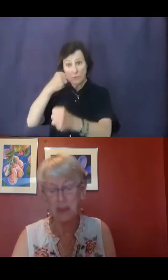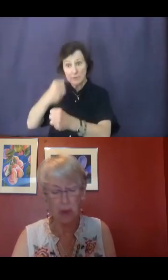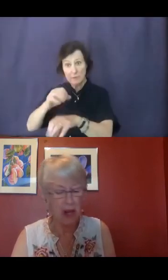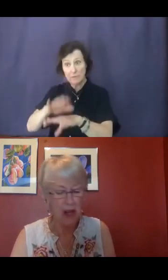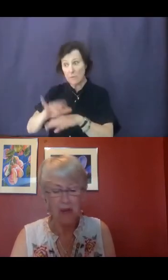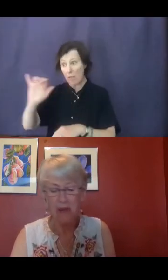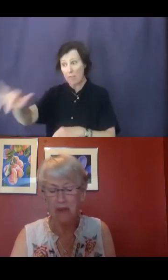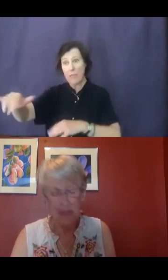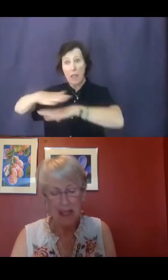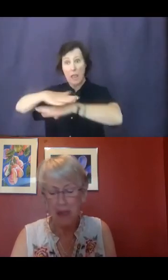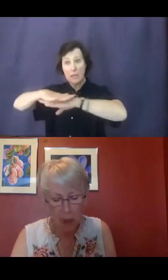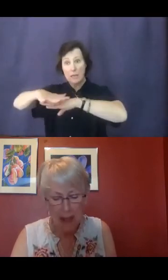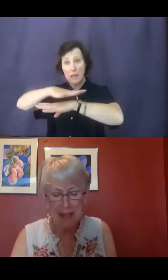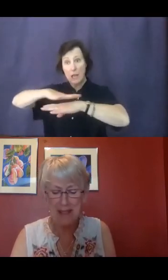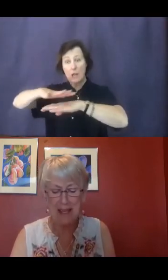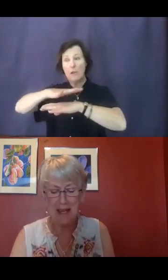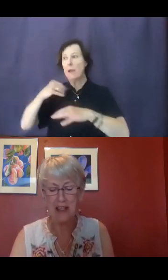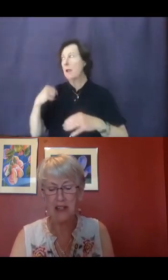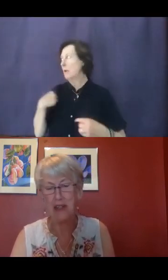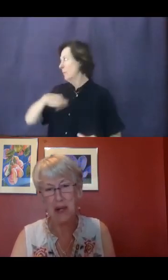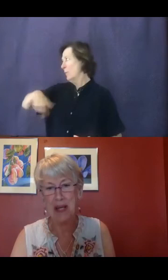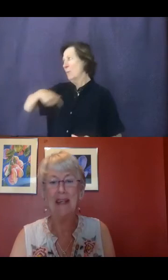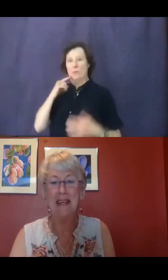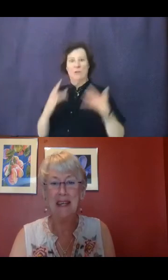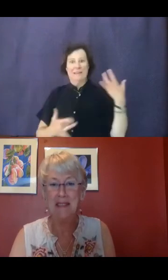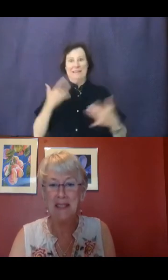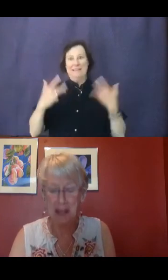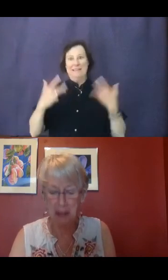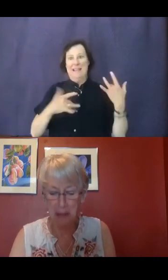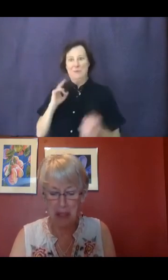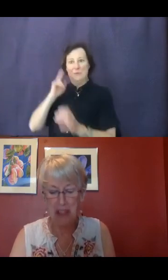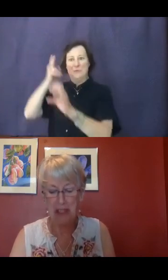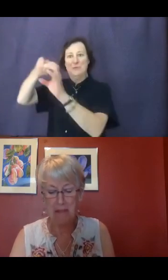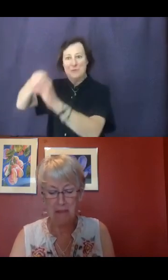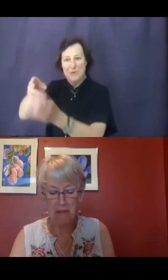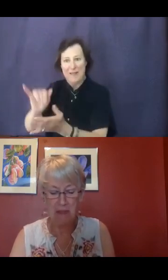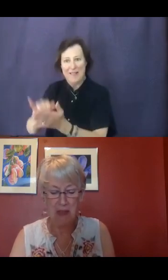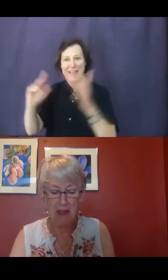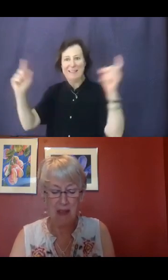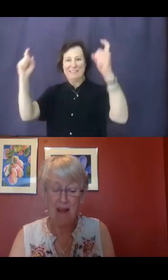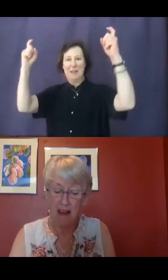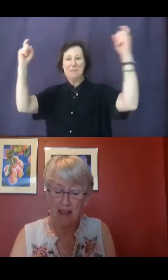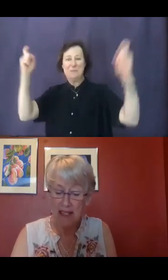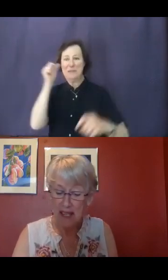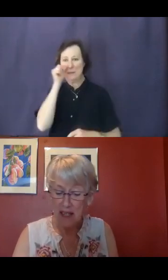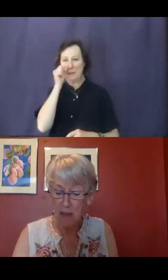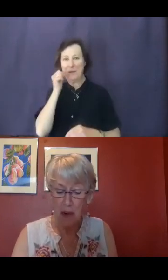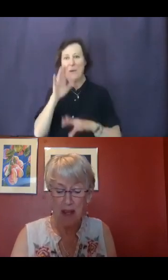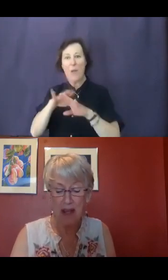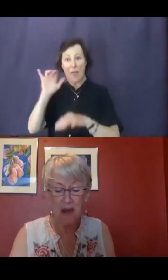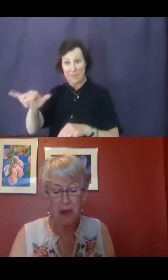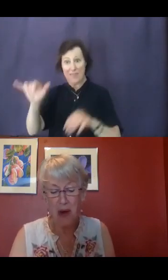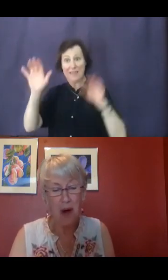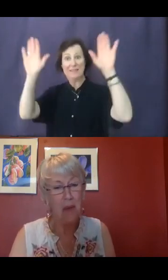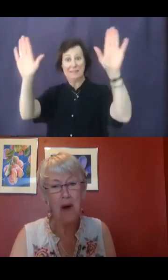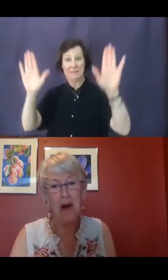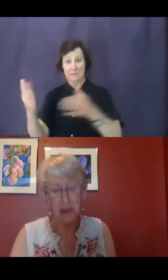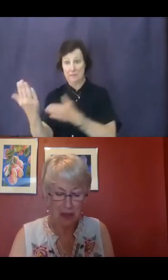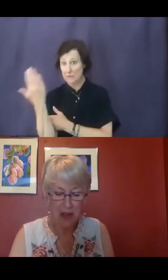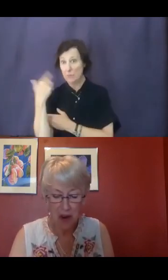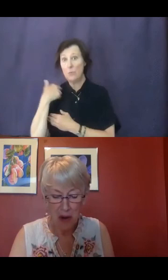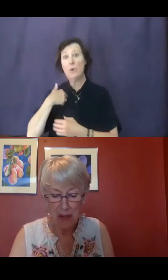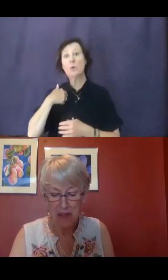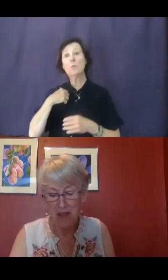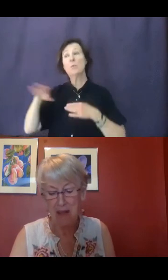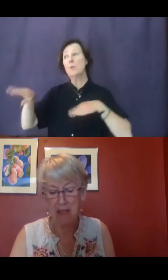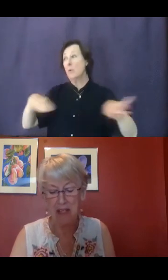of us were really quite excited to join in the celebration. On that Sunday morning, we all walked with